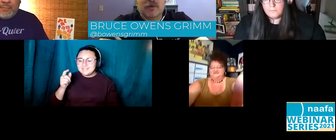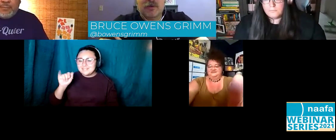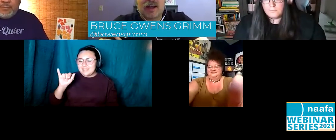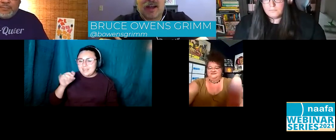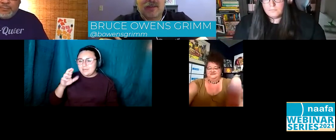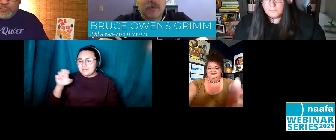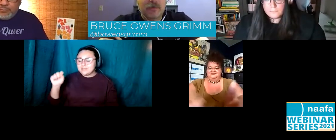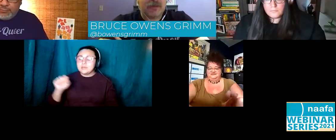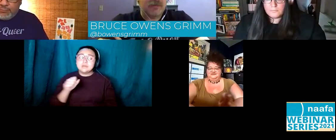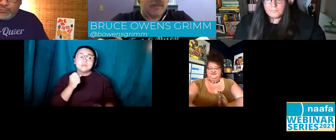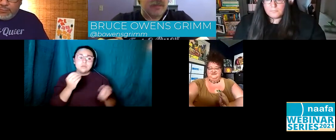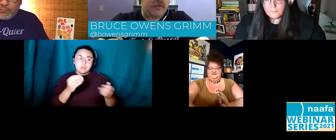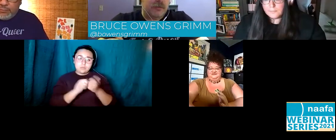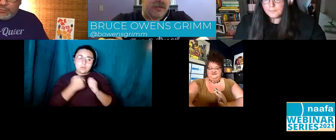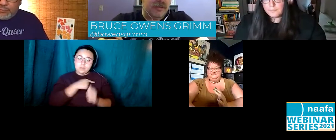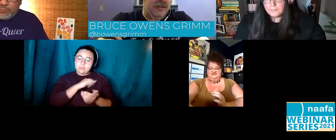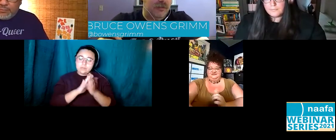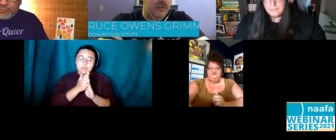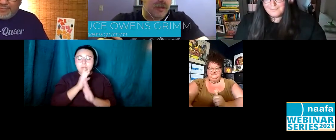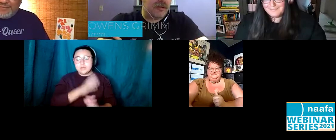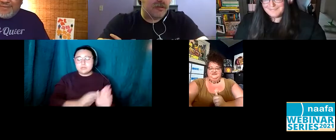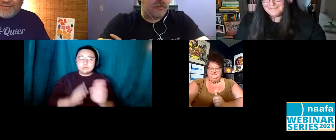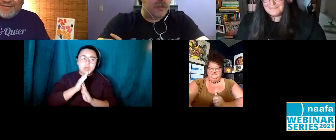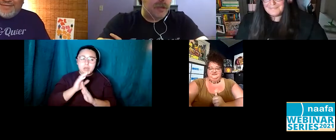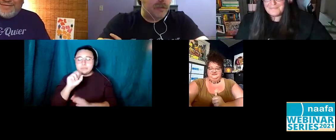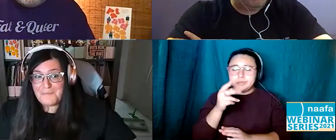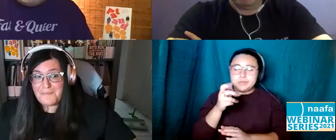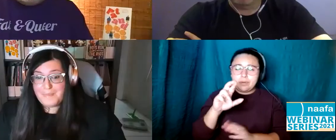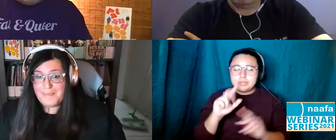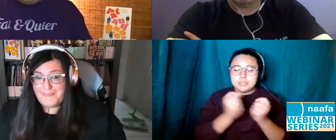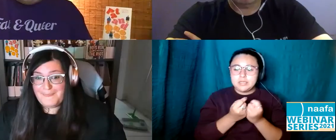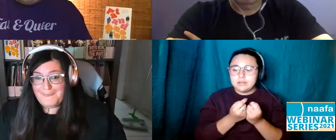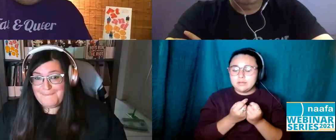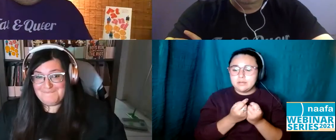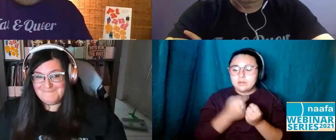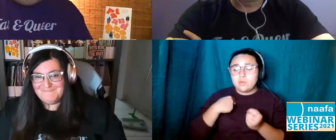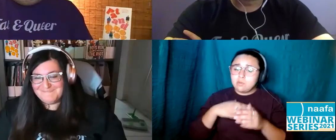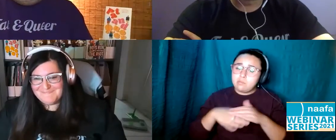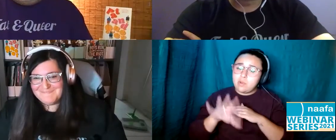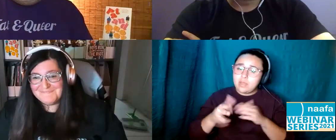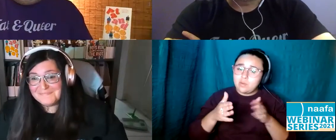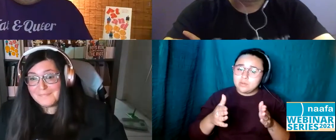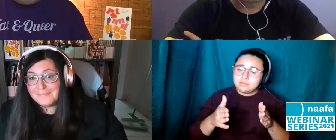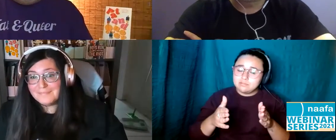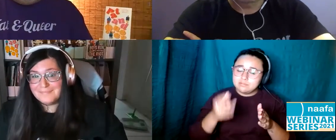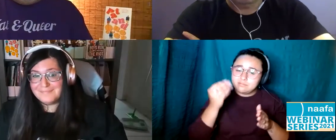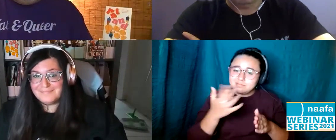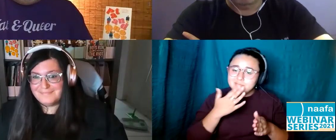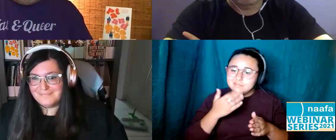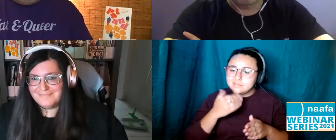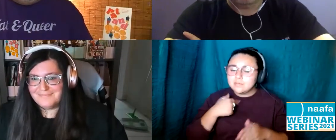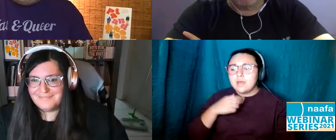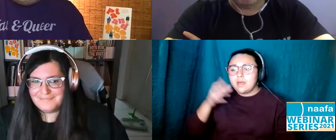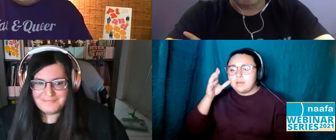So how did we become this super team? Well, baby, we were born this way. Sorry, I've been listening to